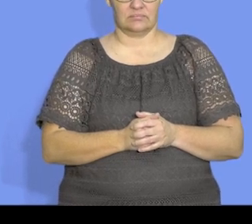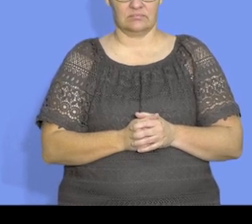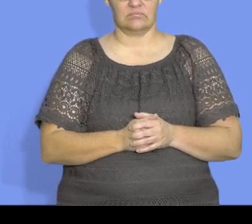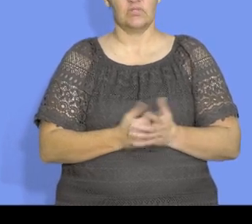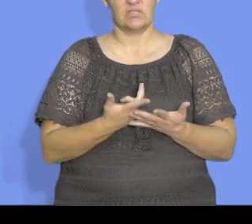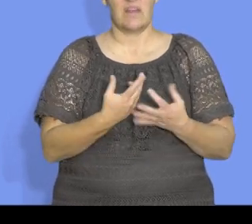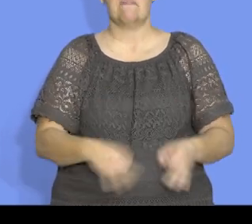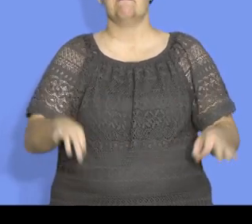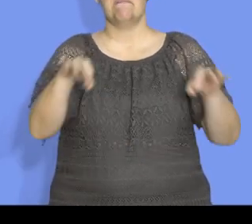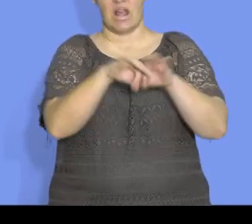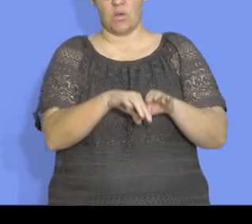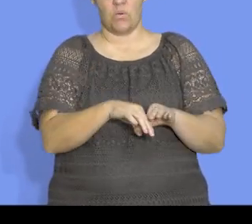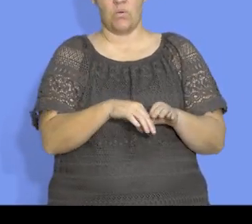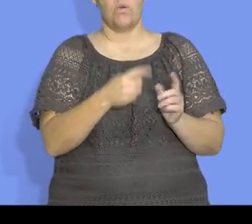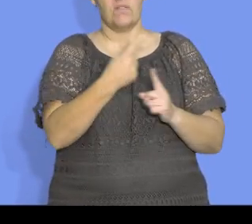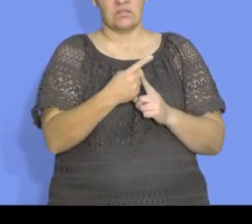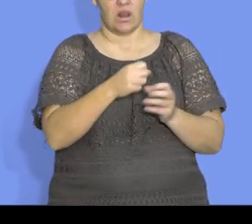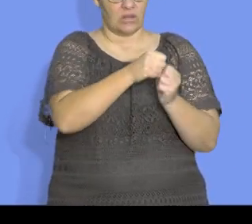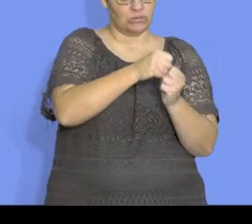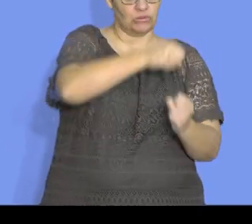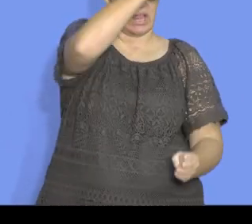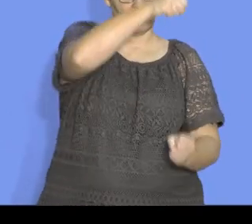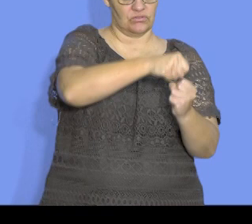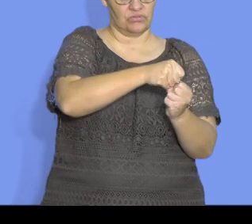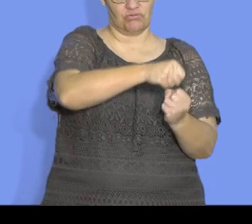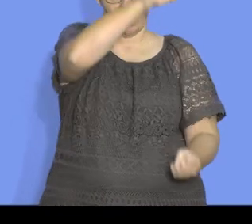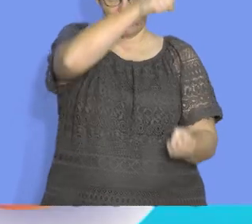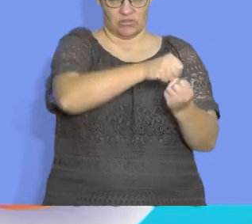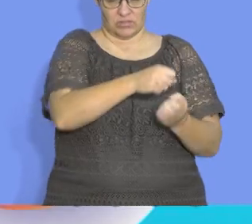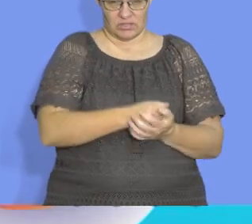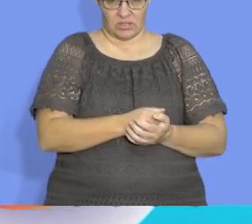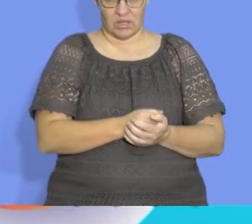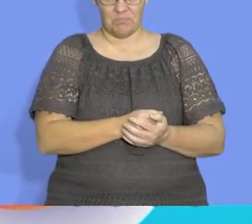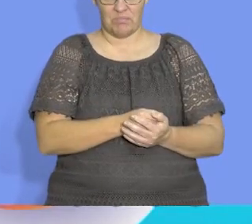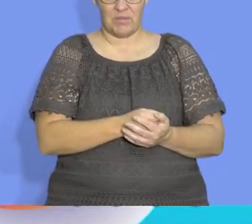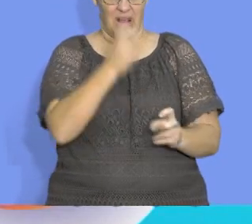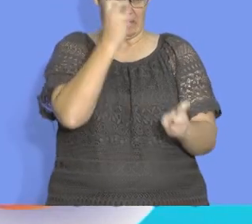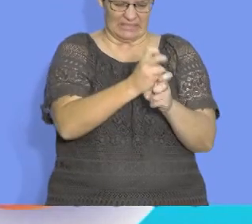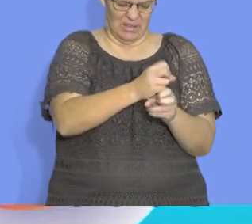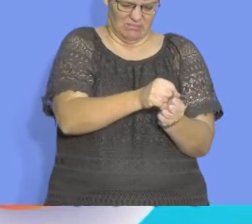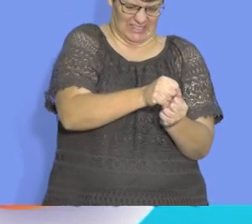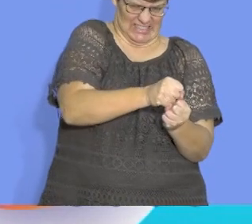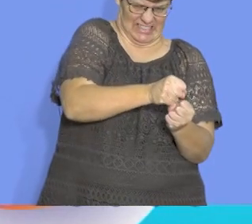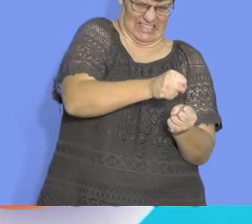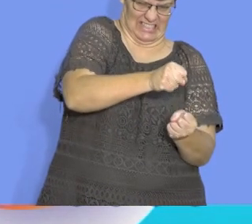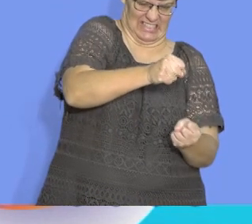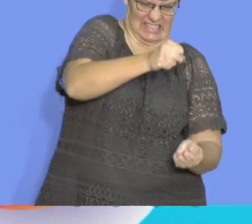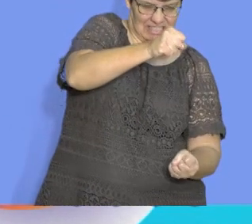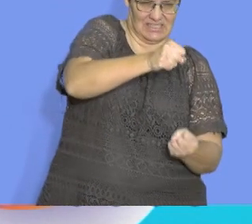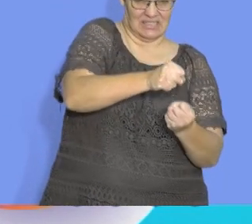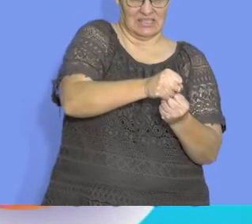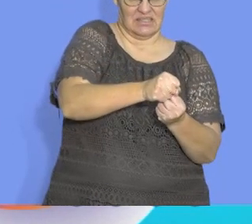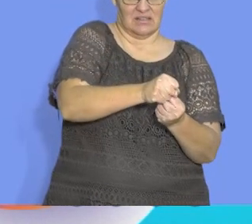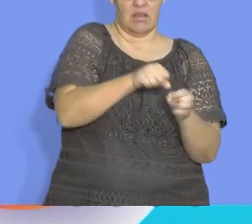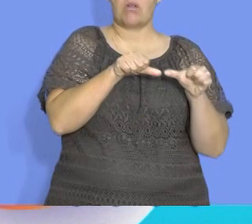It's just a value for every spring, how stretchy a spring is. If it's a very hard spring to stretch, the